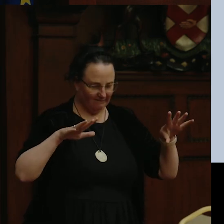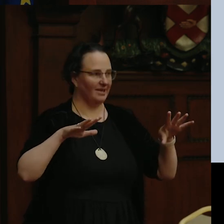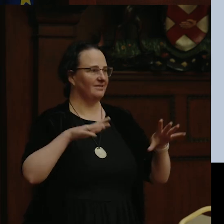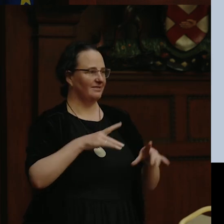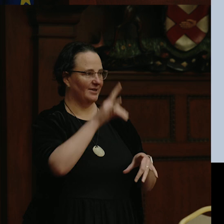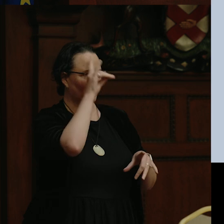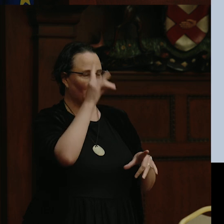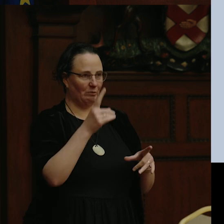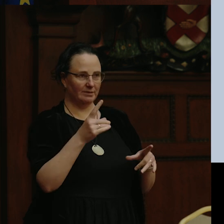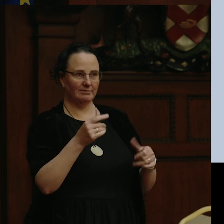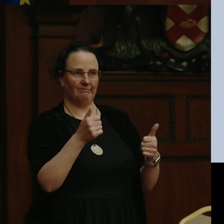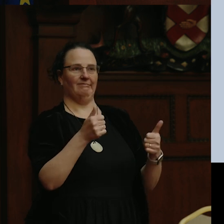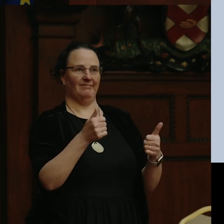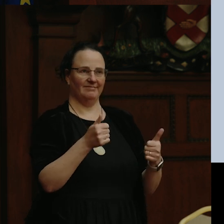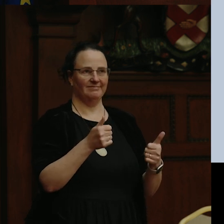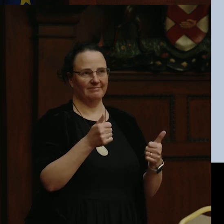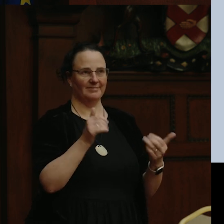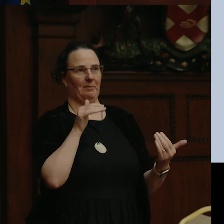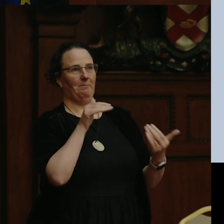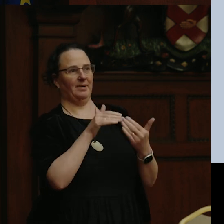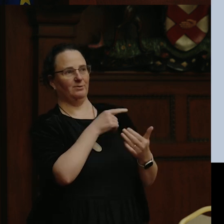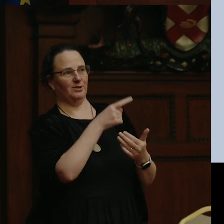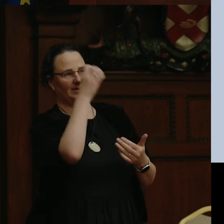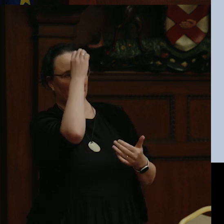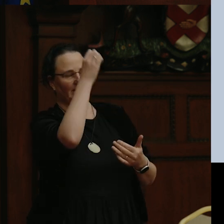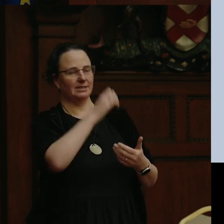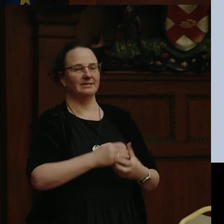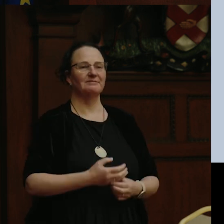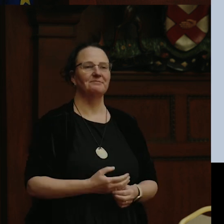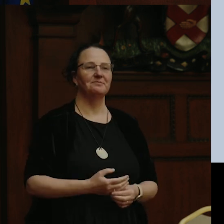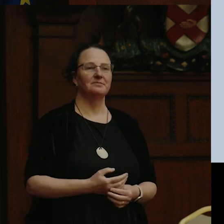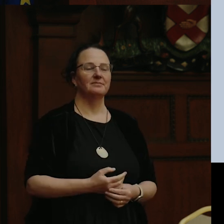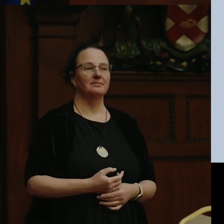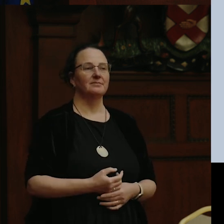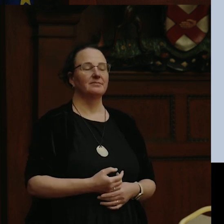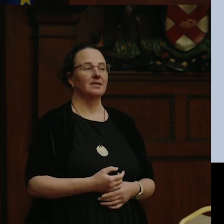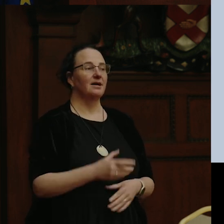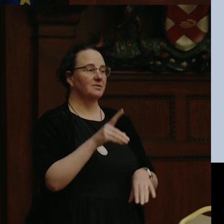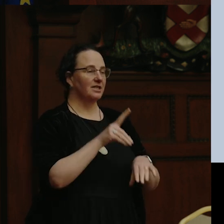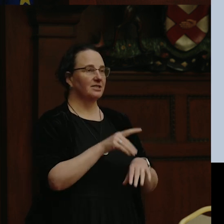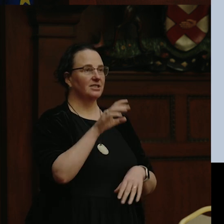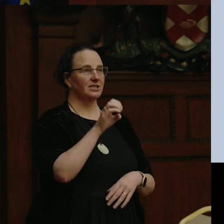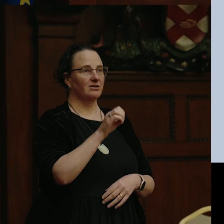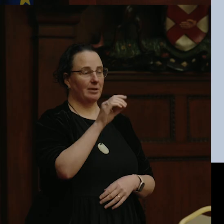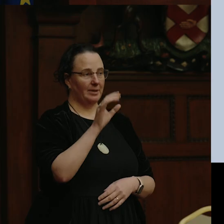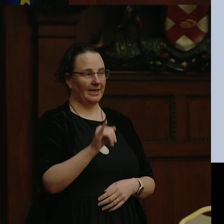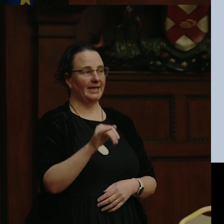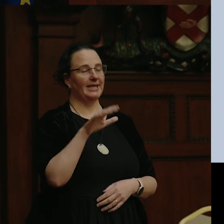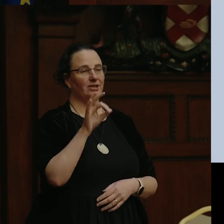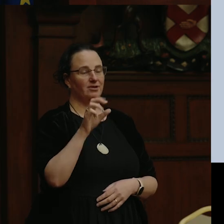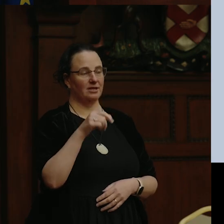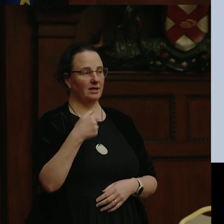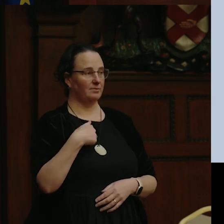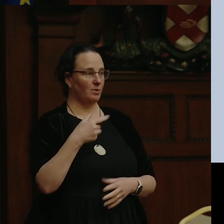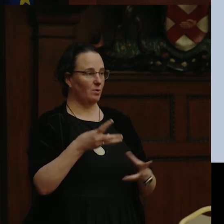to expectations. So as I was introduced, I'm Dr. Emily Greenan. I'm an ophthalmologist, so